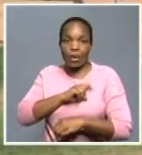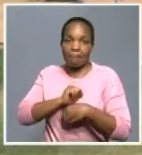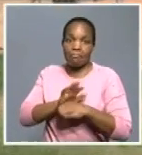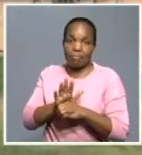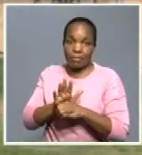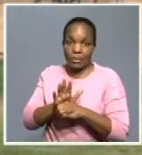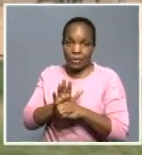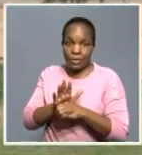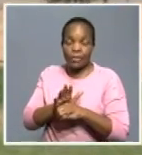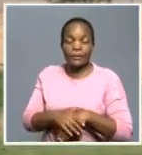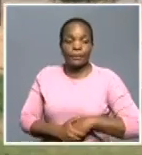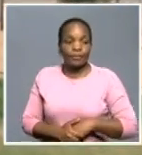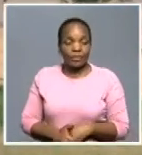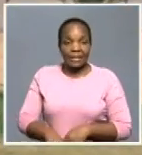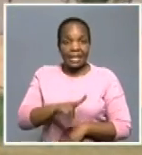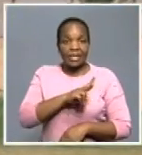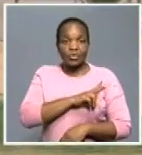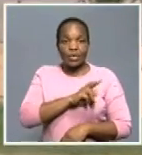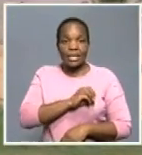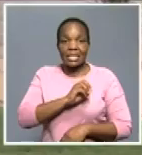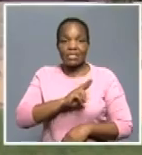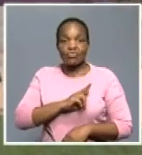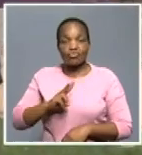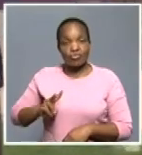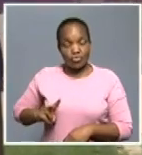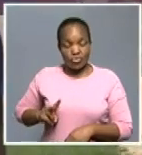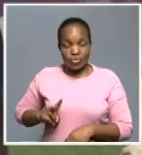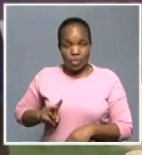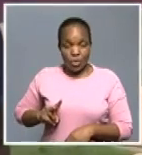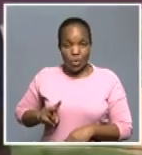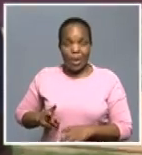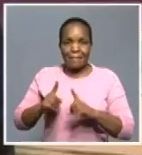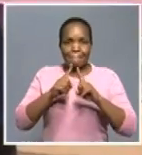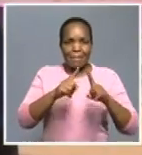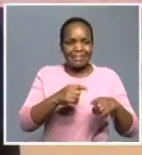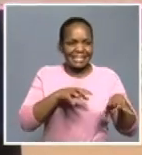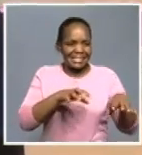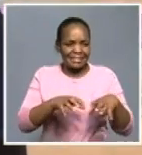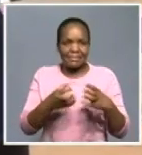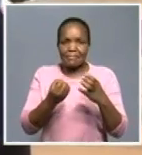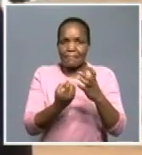if we see, you know, the 2022 Crayfish Festival was a hive of activity, as you know, people